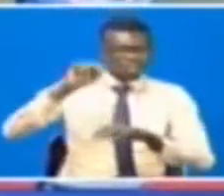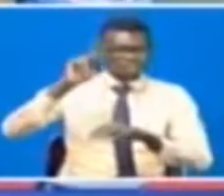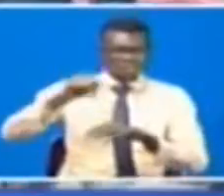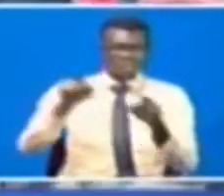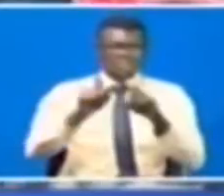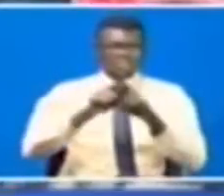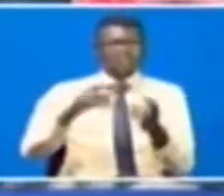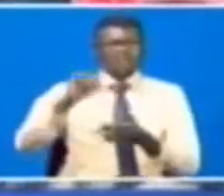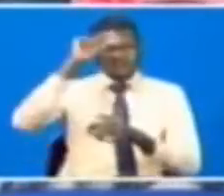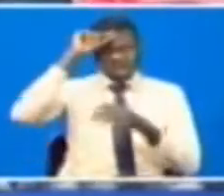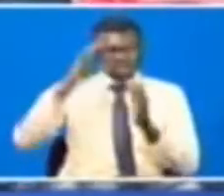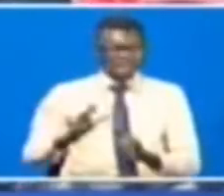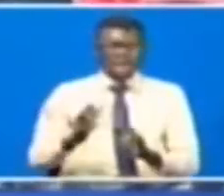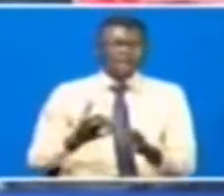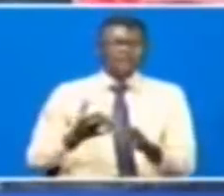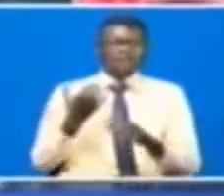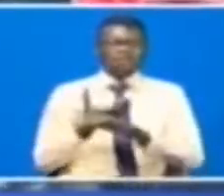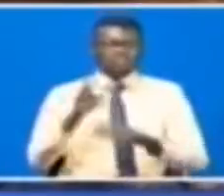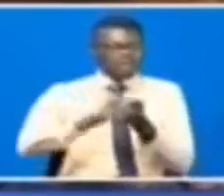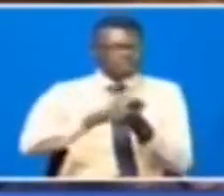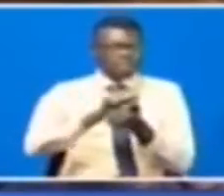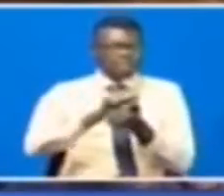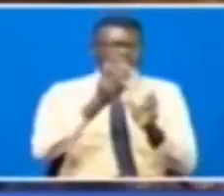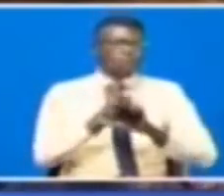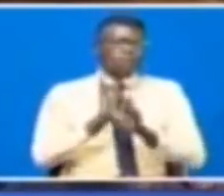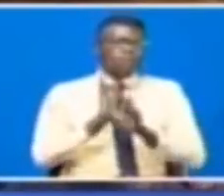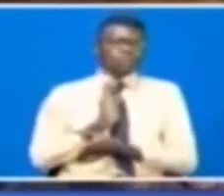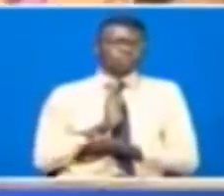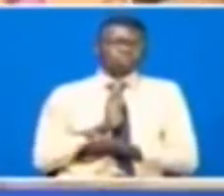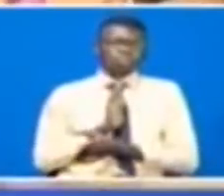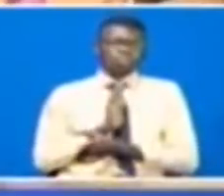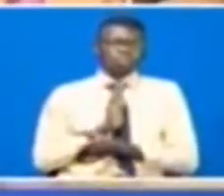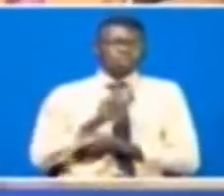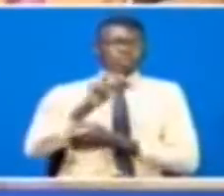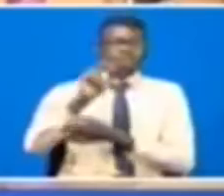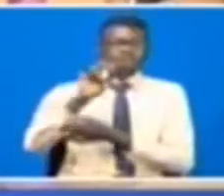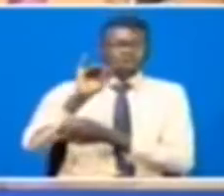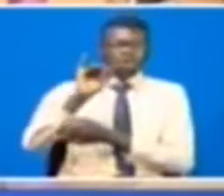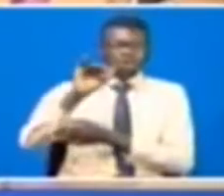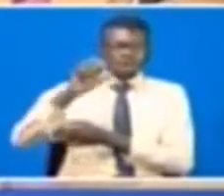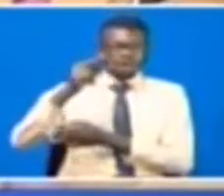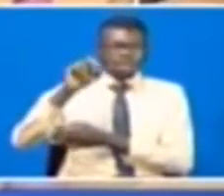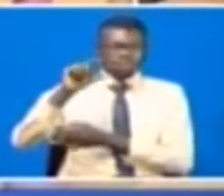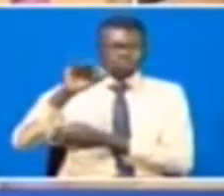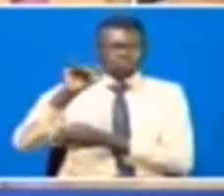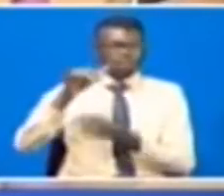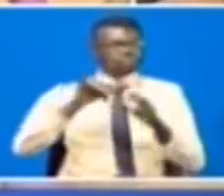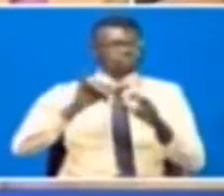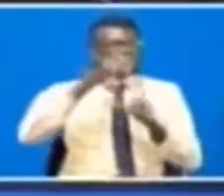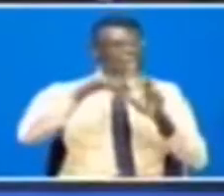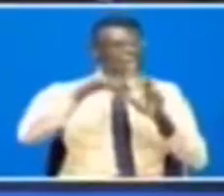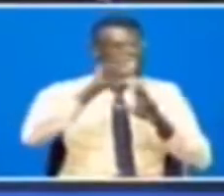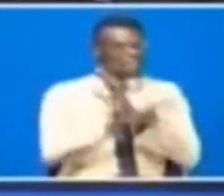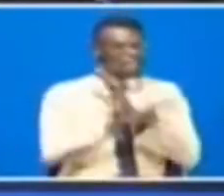and Kiambu Governor Ferdinand Waititu were withdrawn Friday evening. In a statement to newsrooms, Kimani Ichungwa, who is out of the country on official